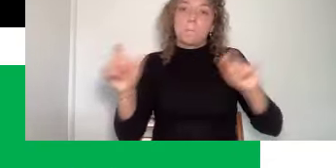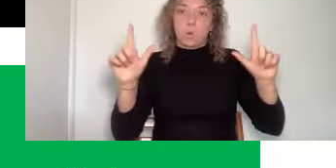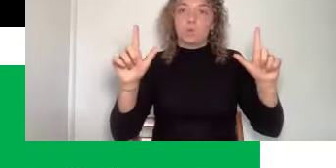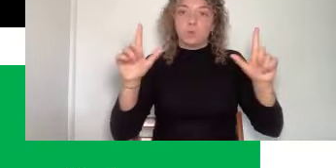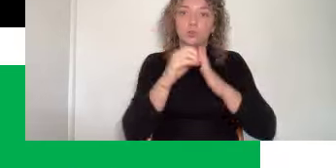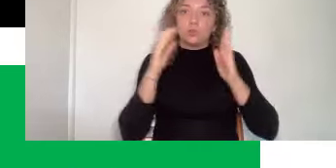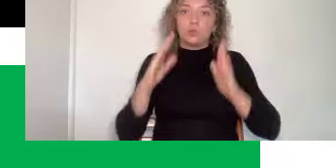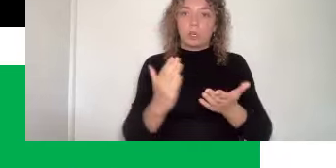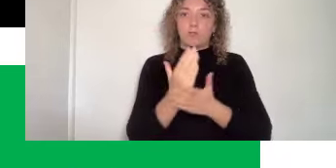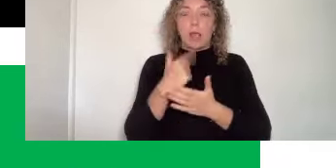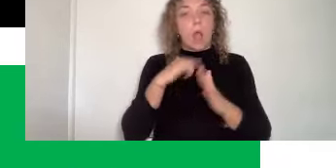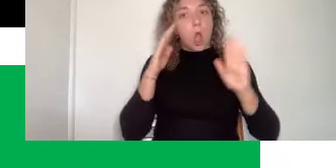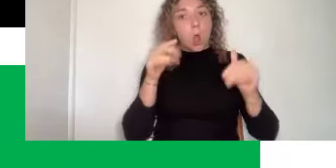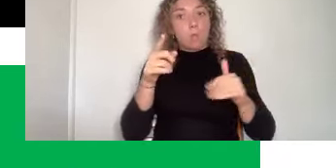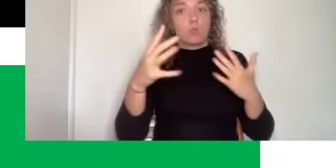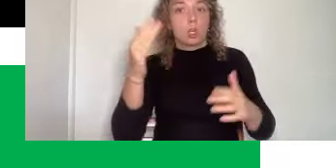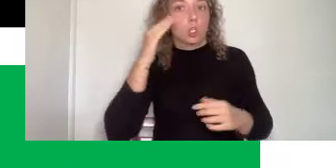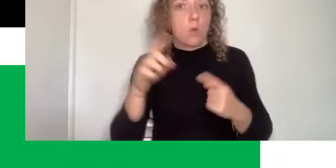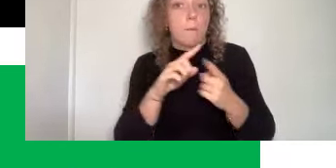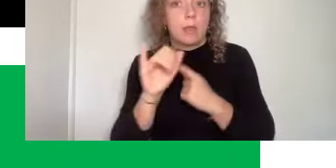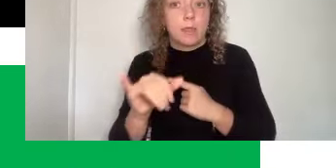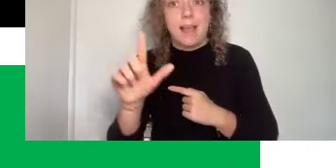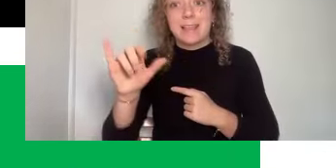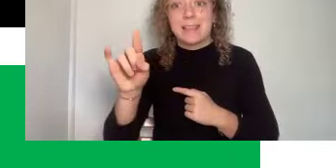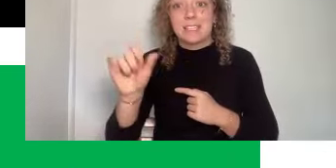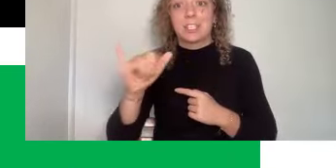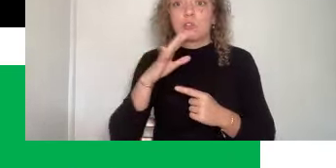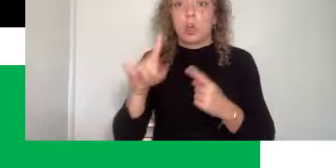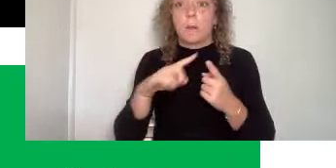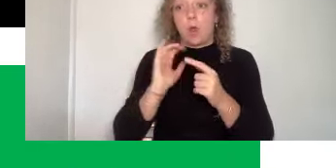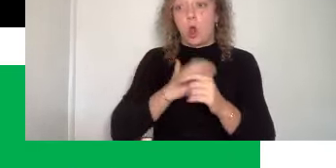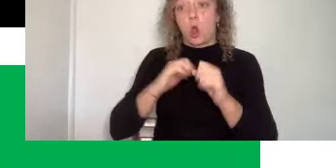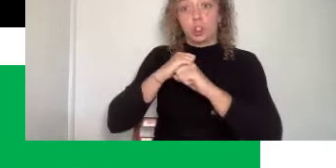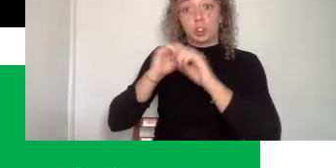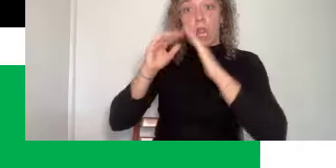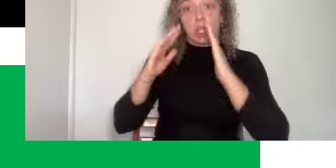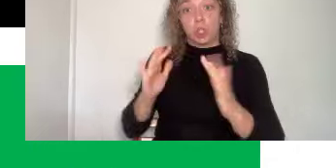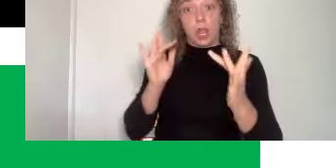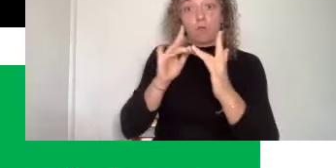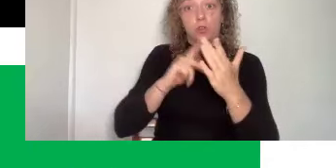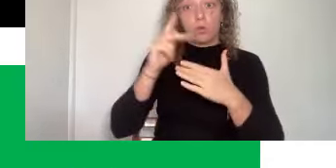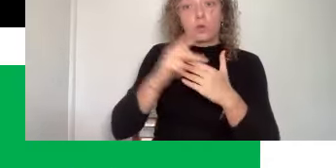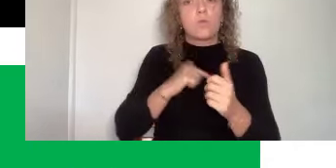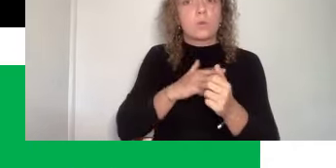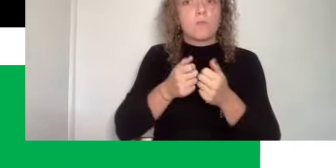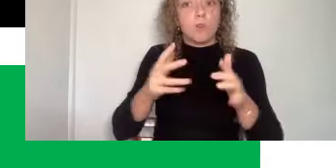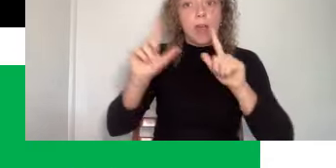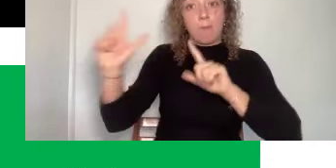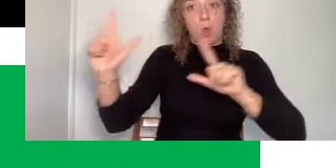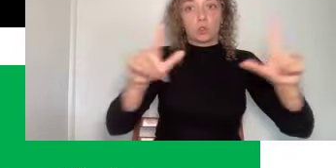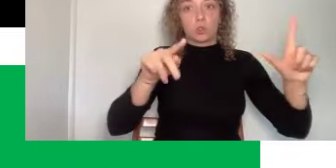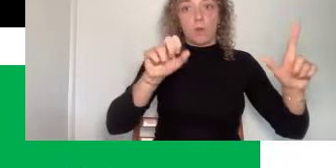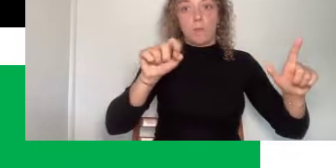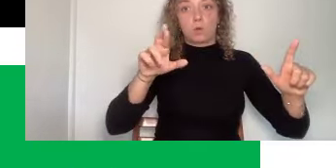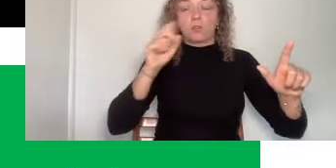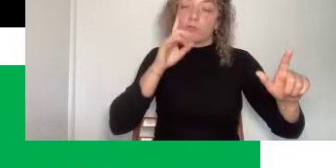that I'm hoping you already know about. As Lindsay talked about in our shelter outreach program, we have provided brochures and posters to all shelters across